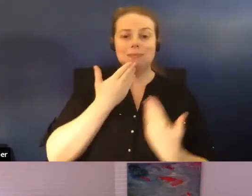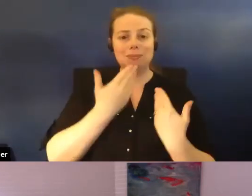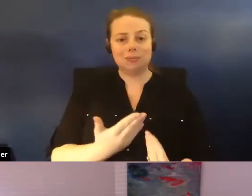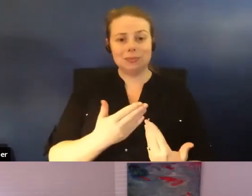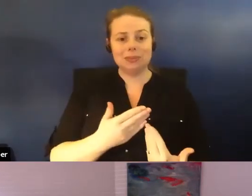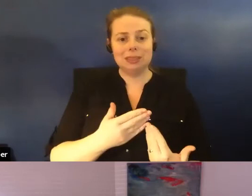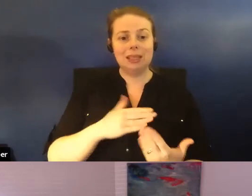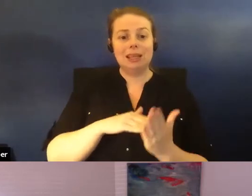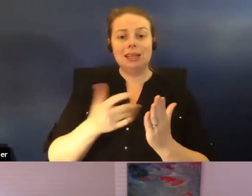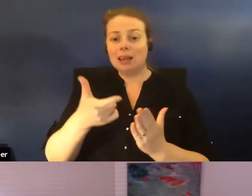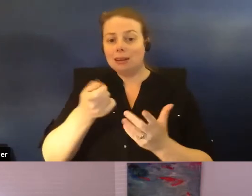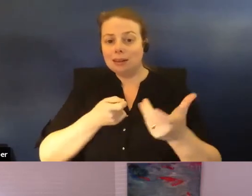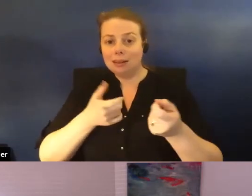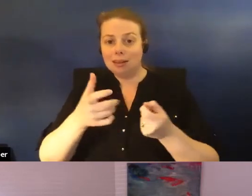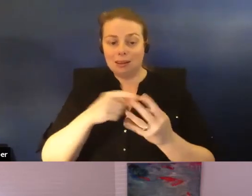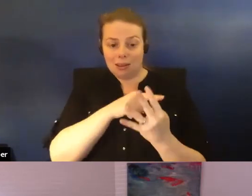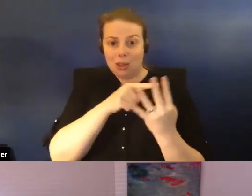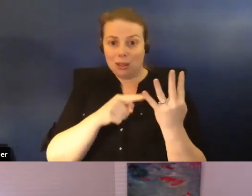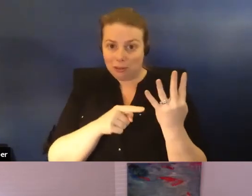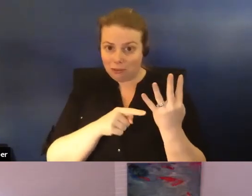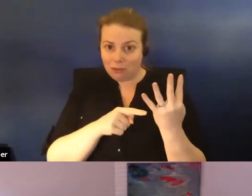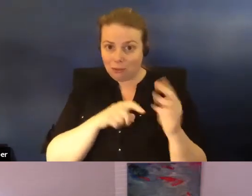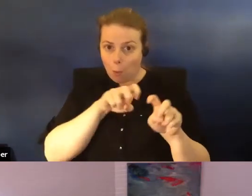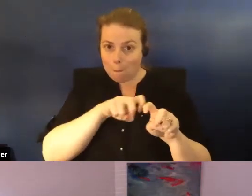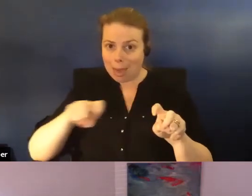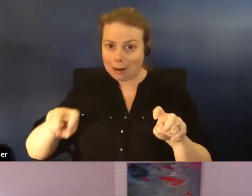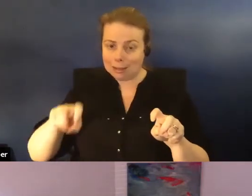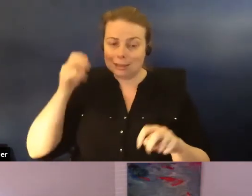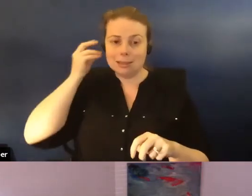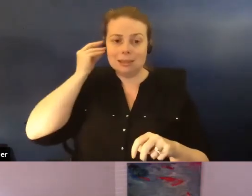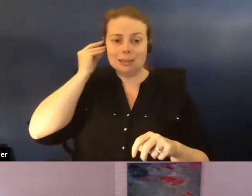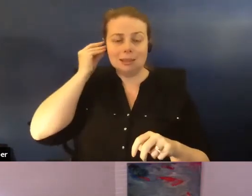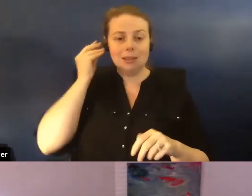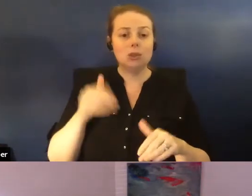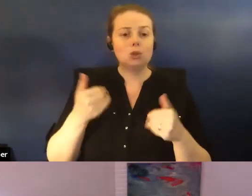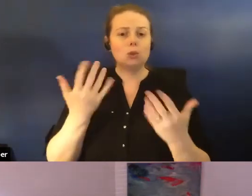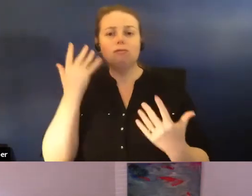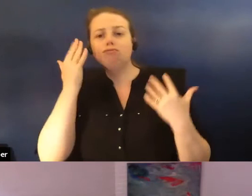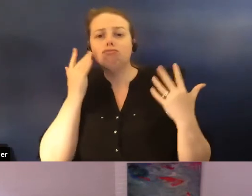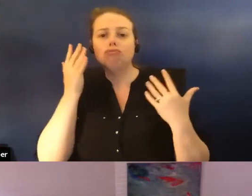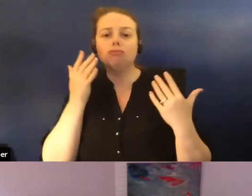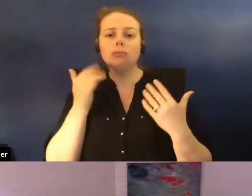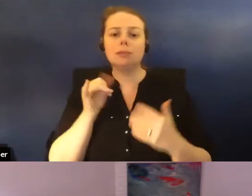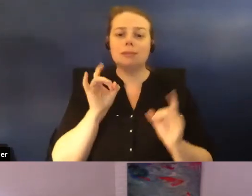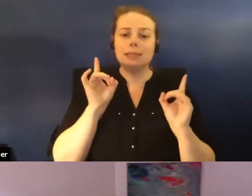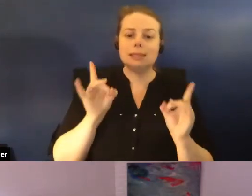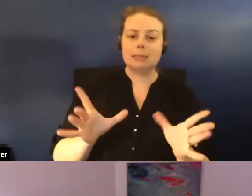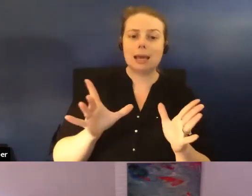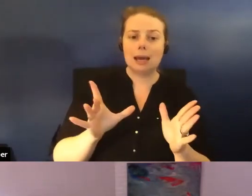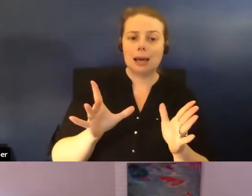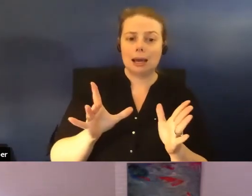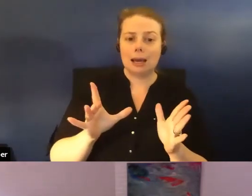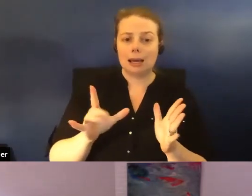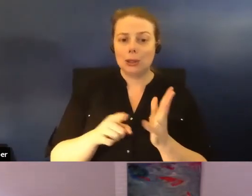going to invite each of the four people who joined me to give some reflections. And I might start with United